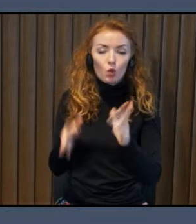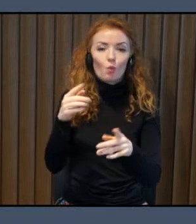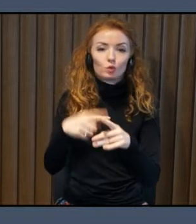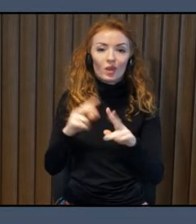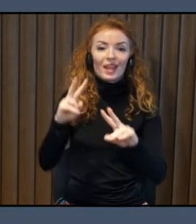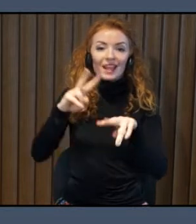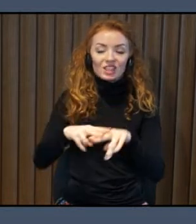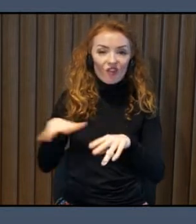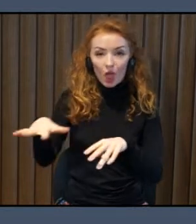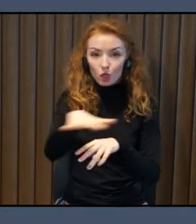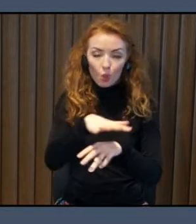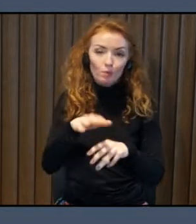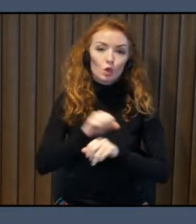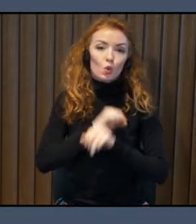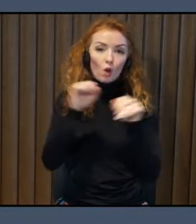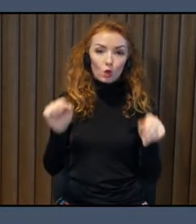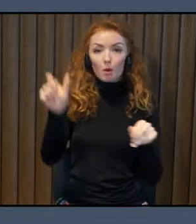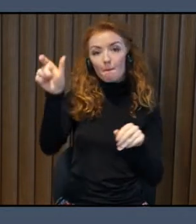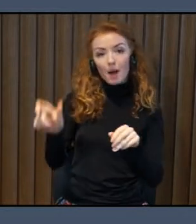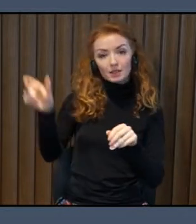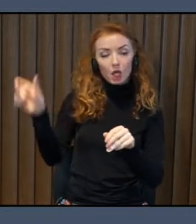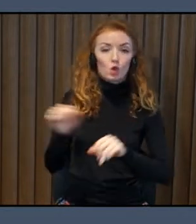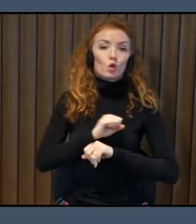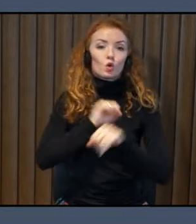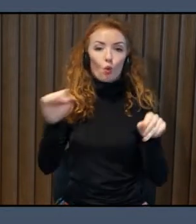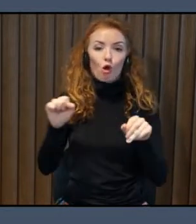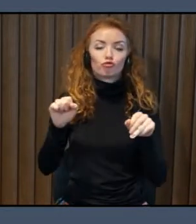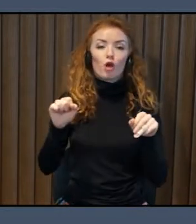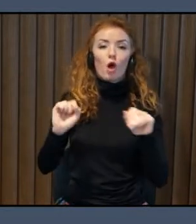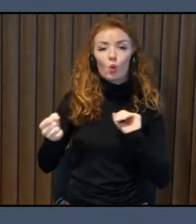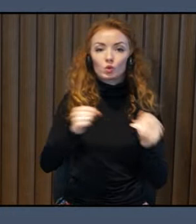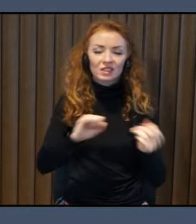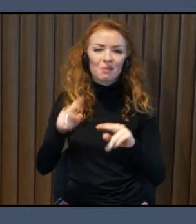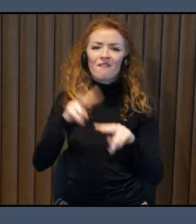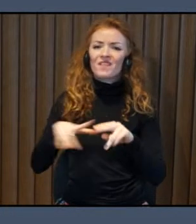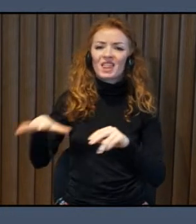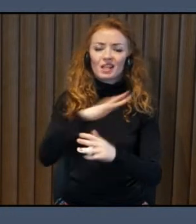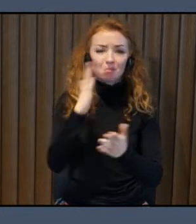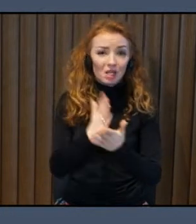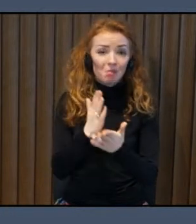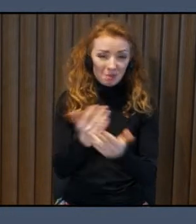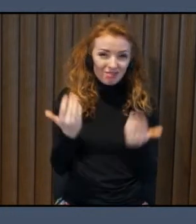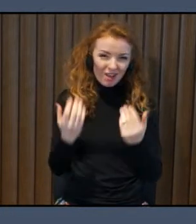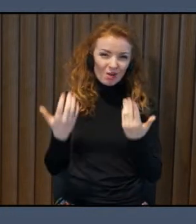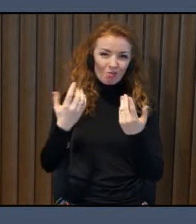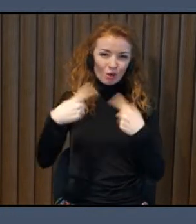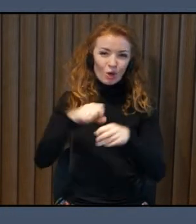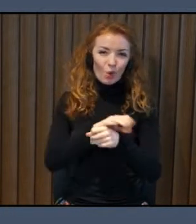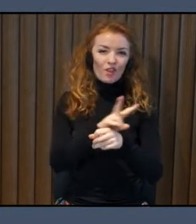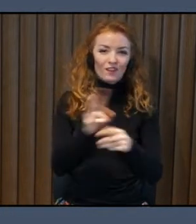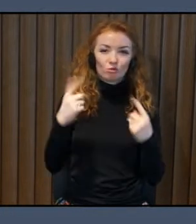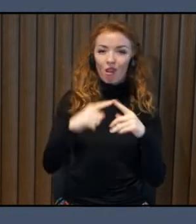use of healthcare resources were reorganized, and the safe movement